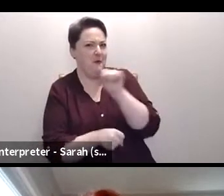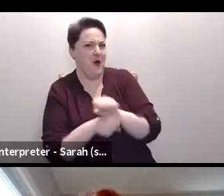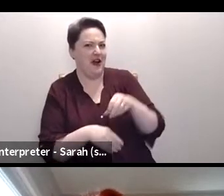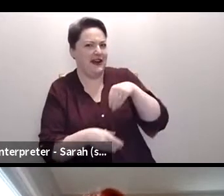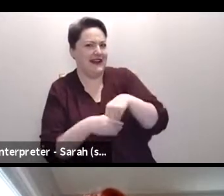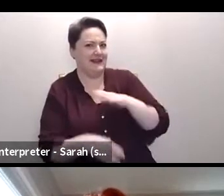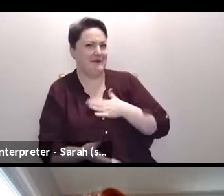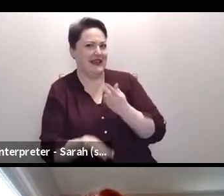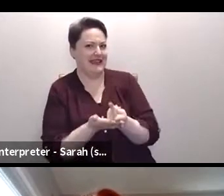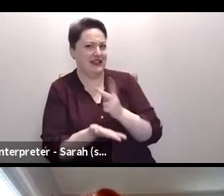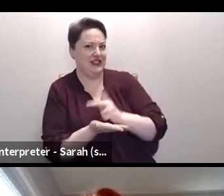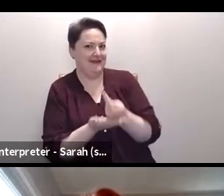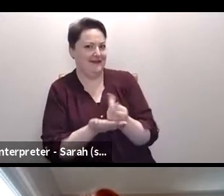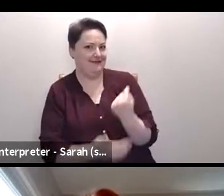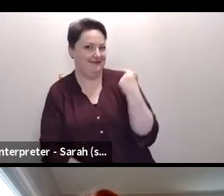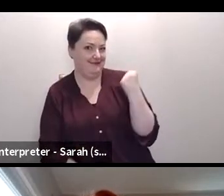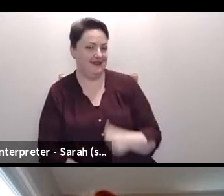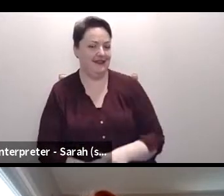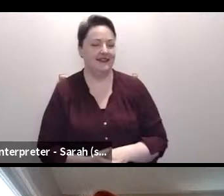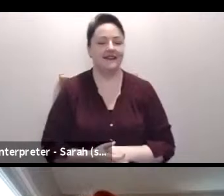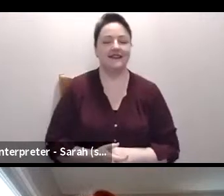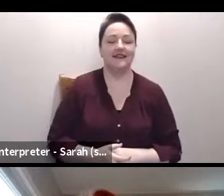So first of all,